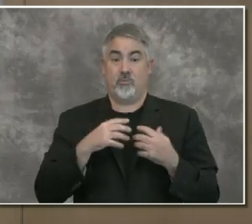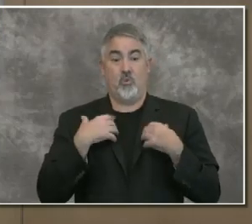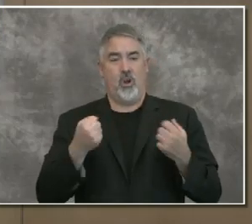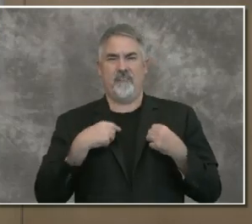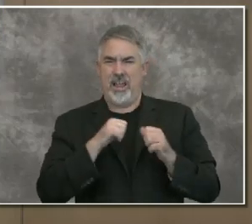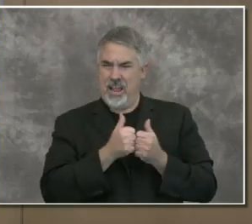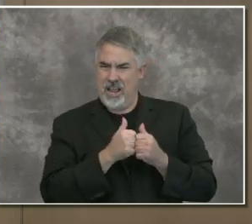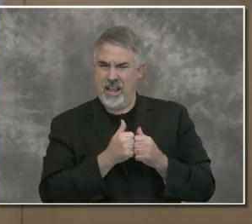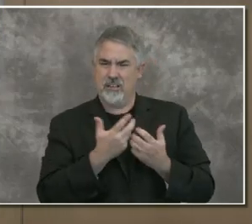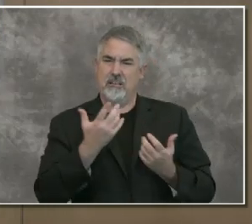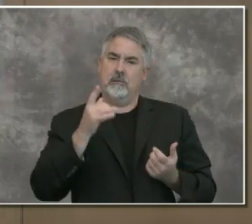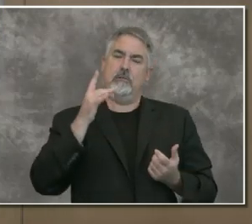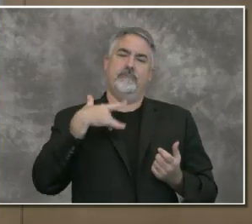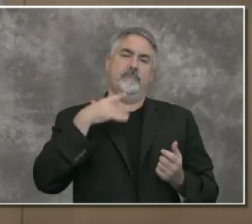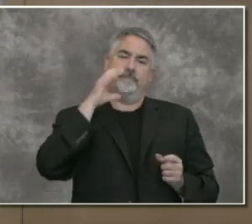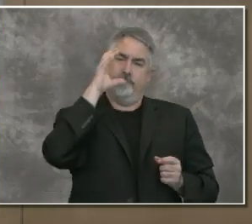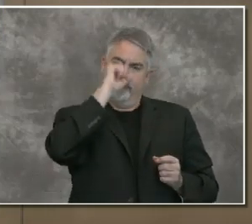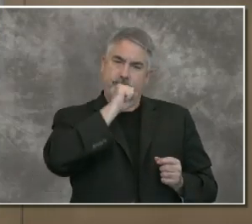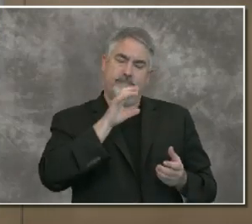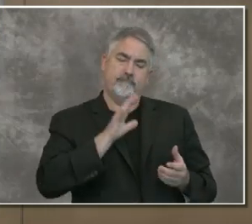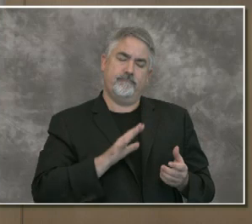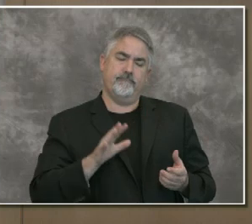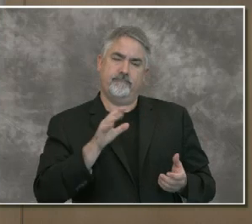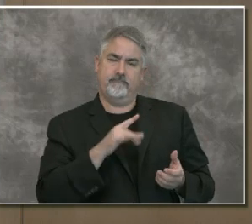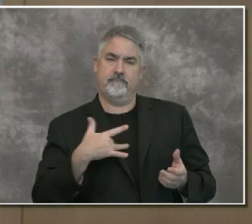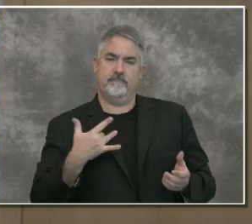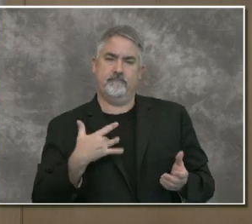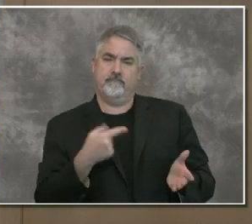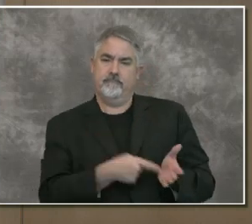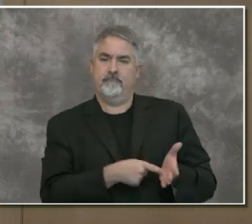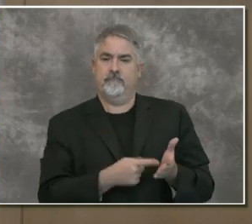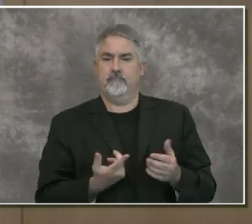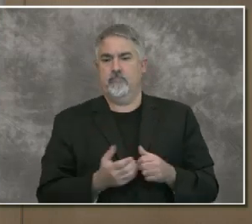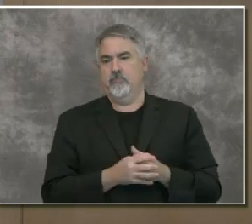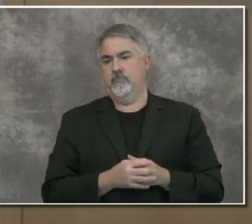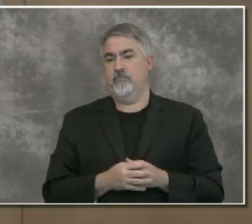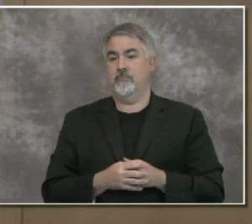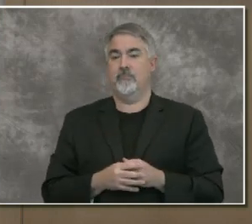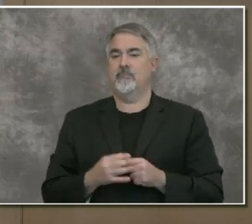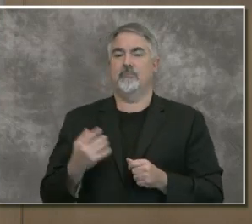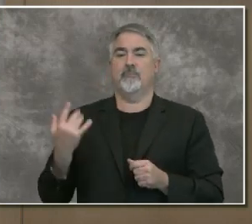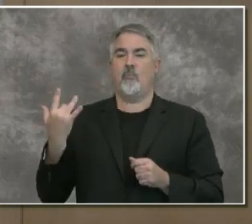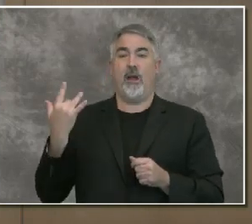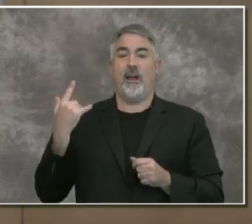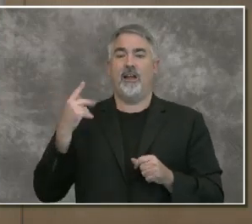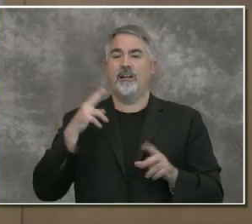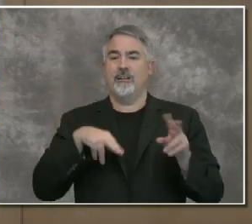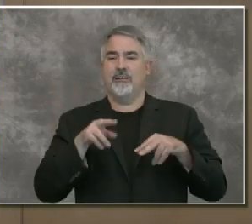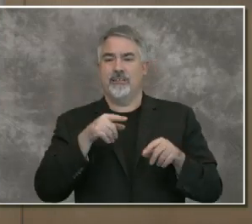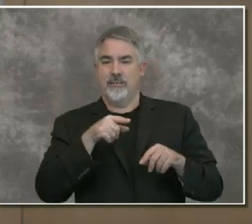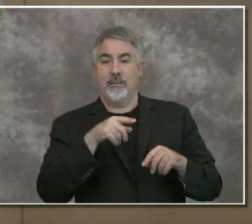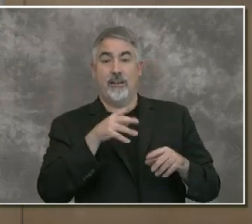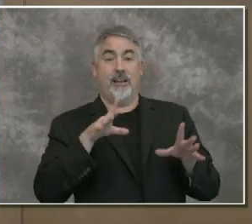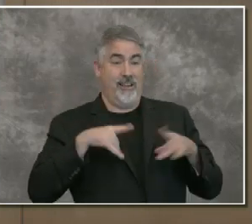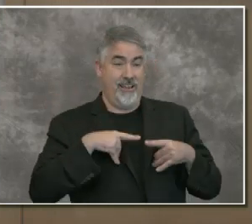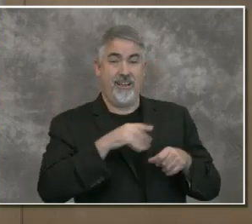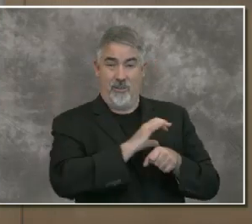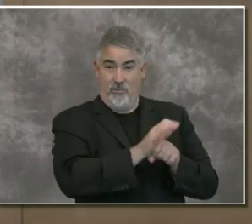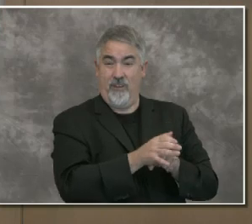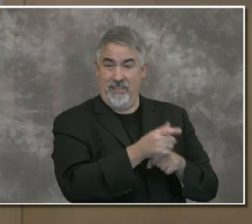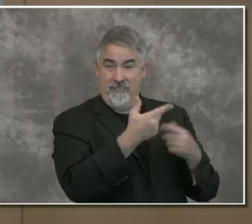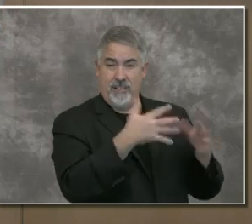estimate based, as the supervisor said, on the length of time between the positive test and knowing that